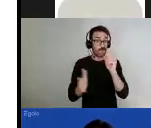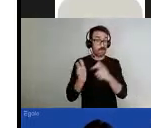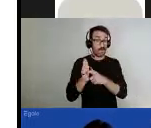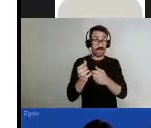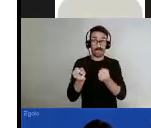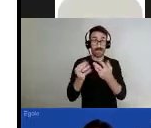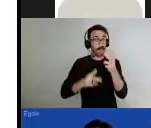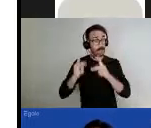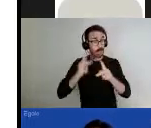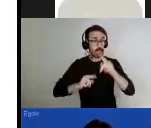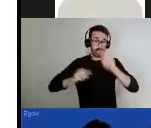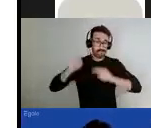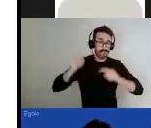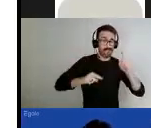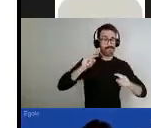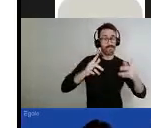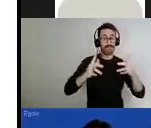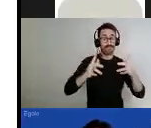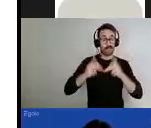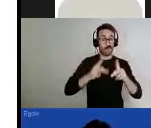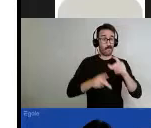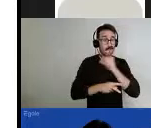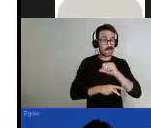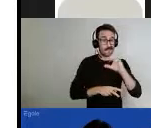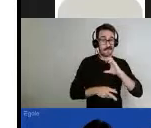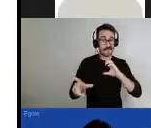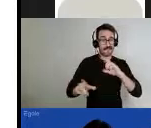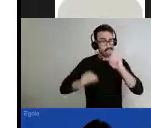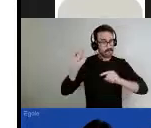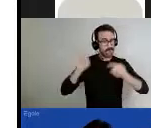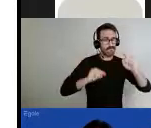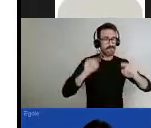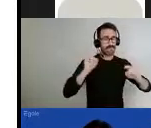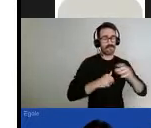diversity within Canada's older adult population.